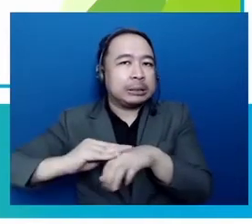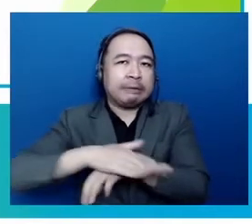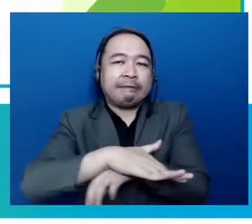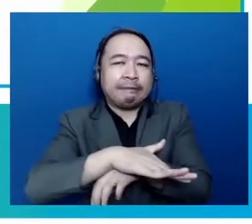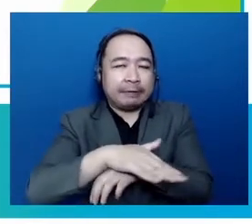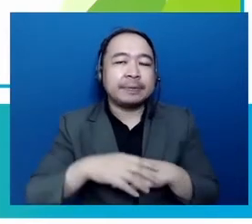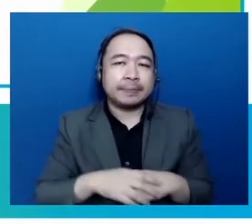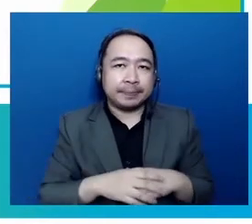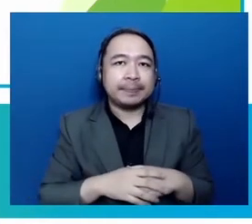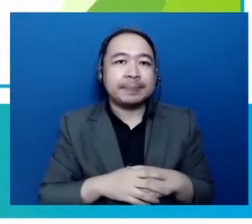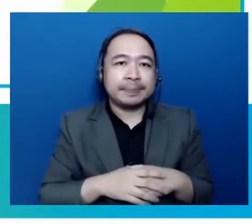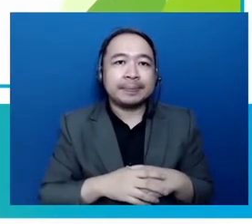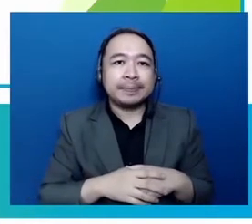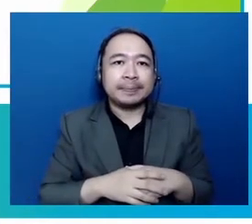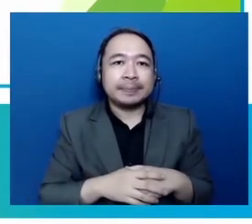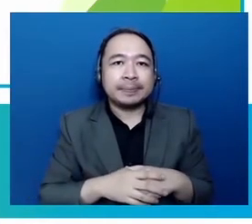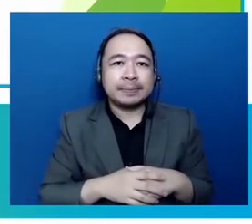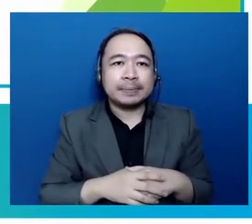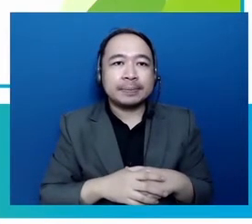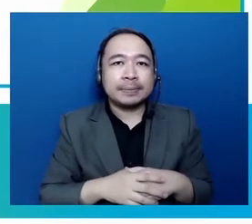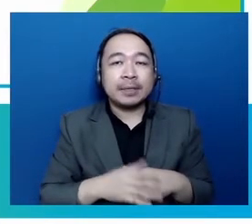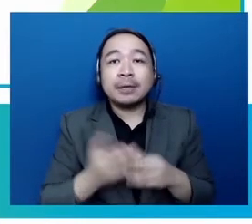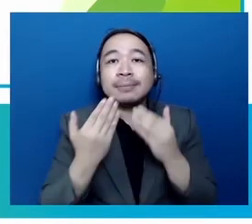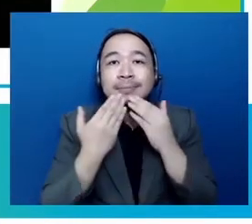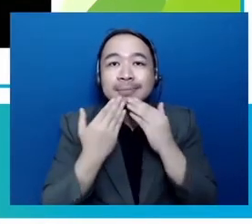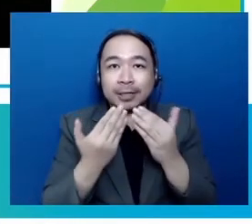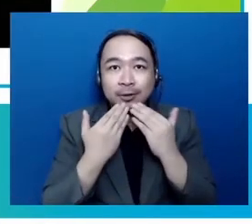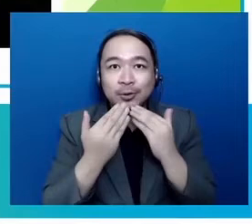Thank you all for listening.